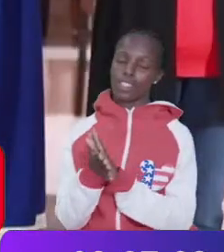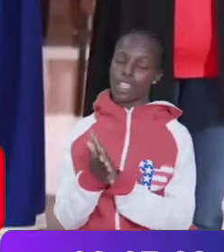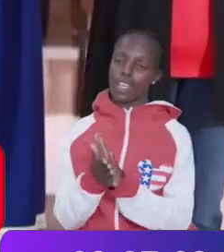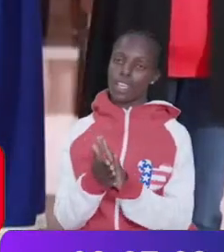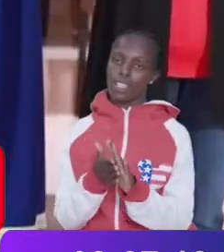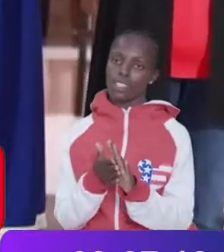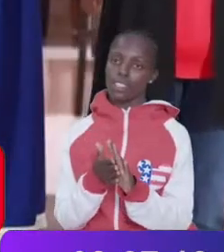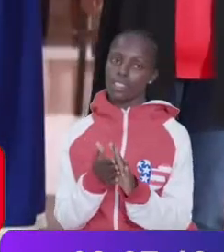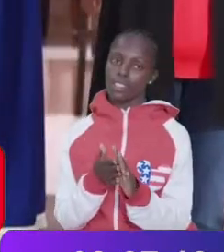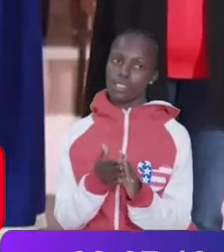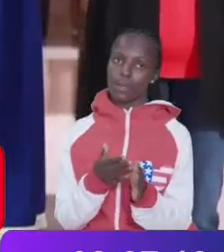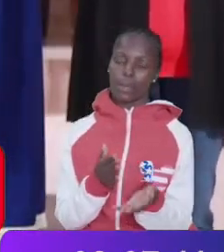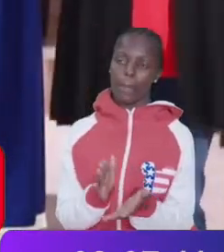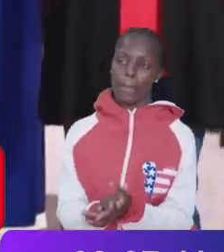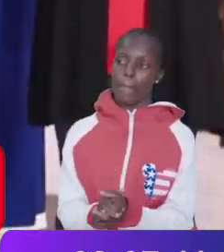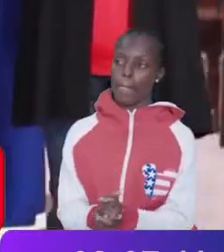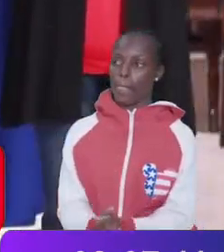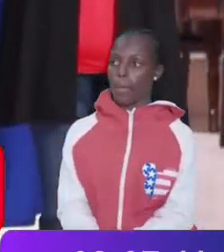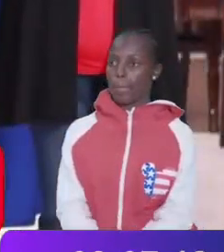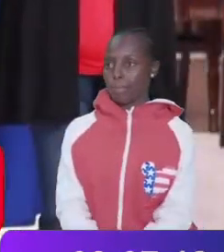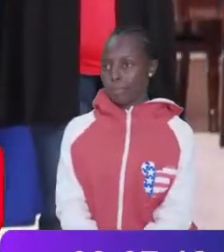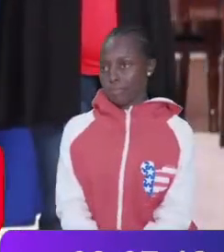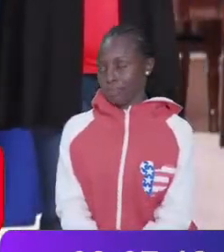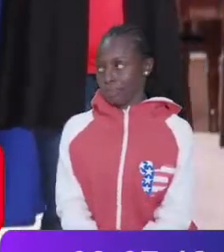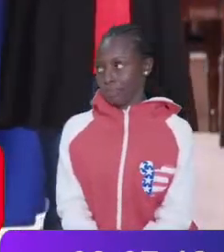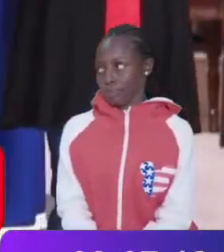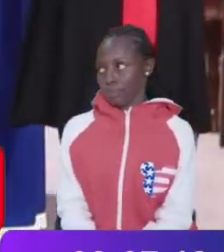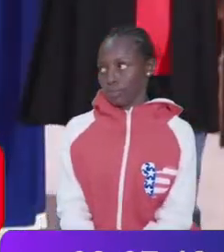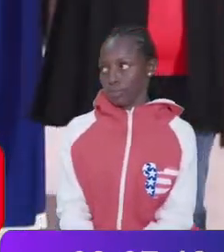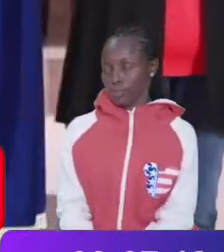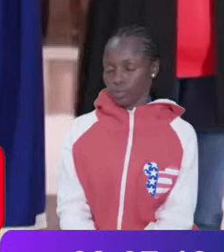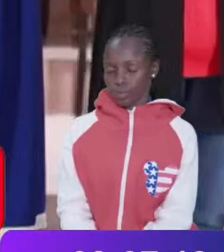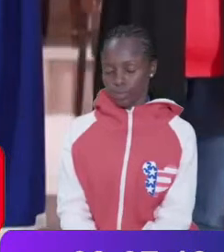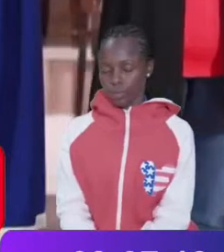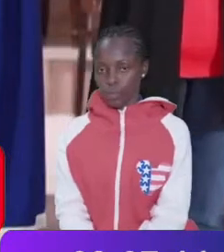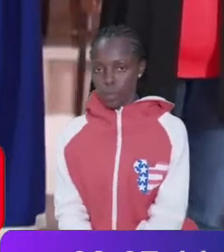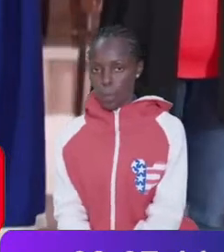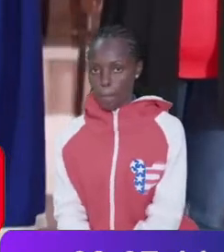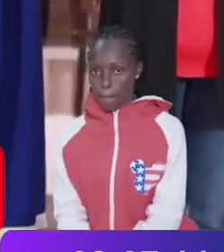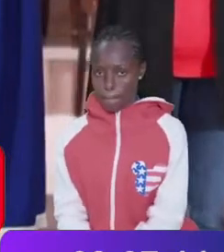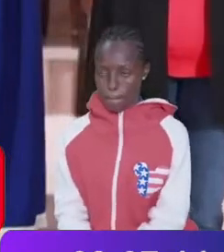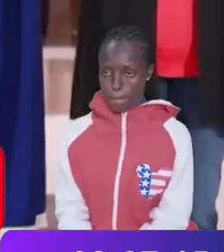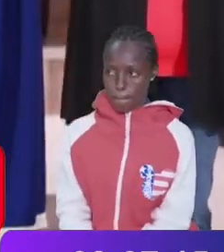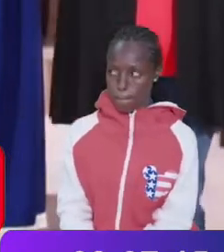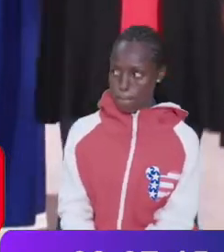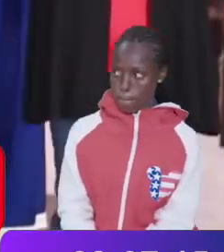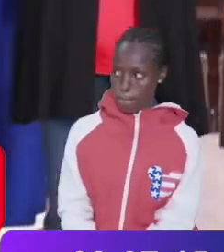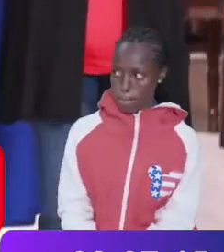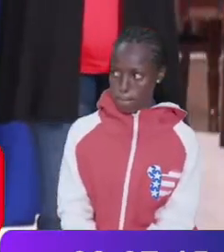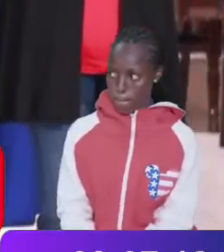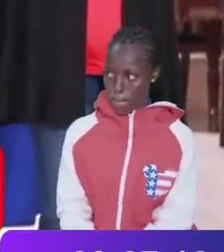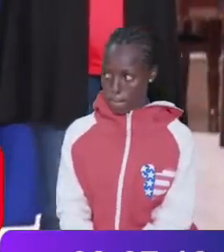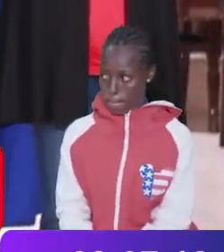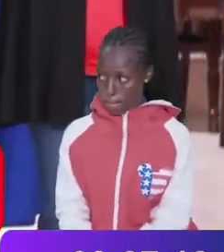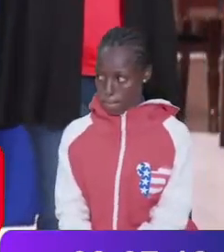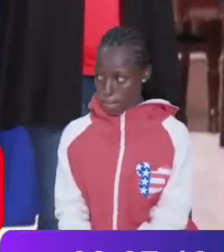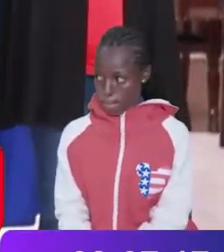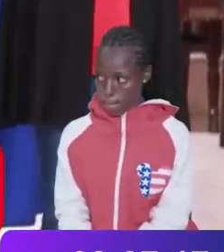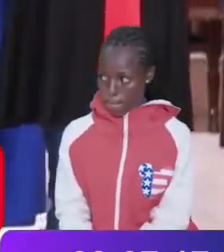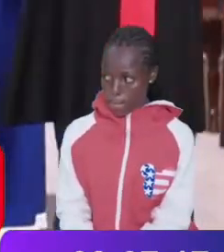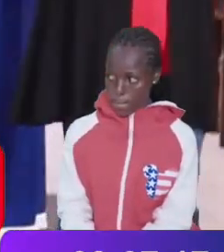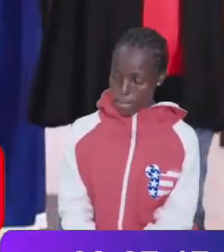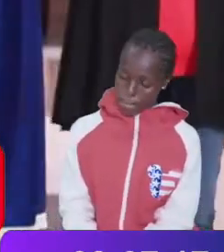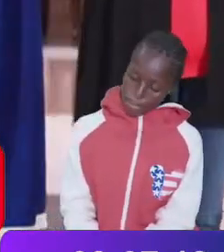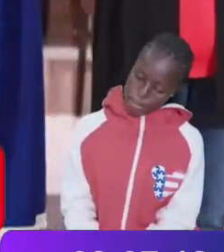us. Thank you, Jesus. Thank you, Jesus. Pointing the way to us. Thank